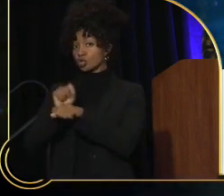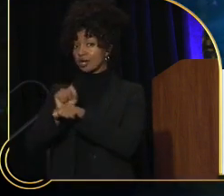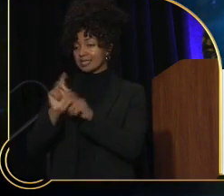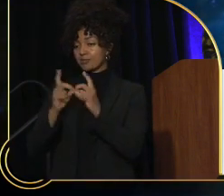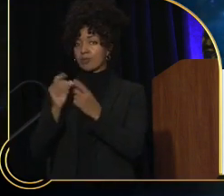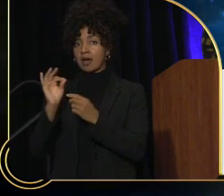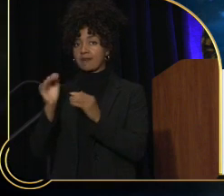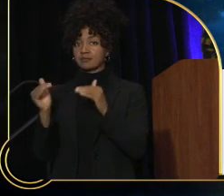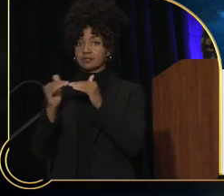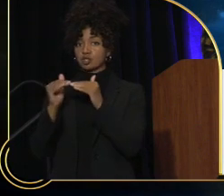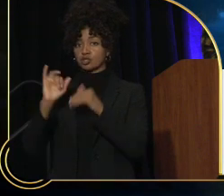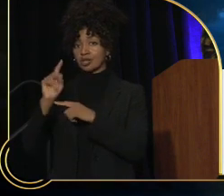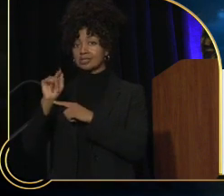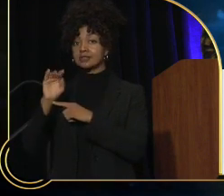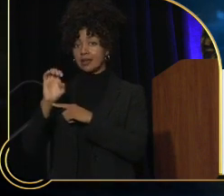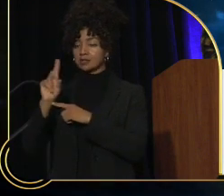Center.